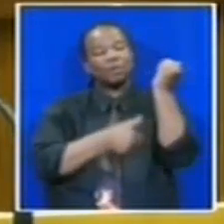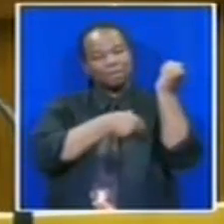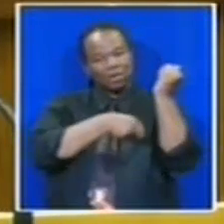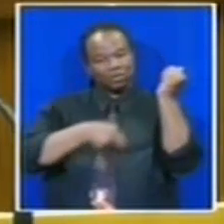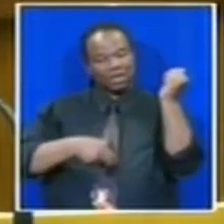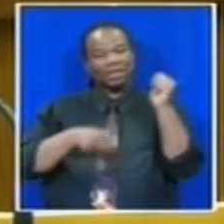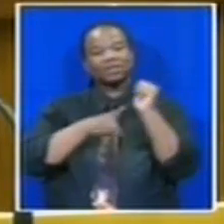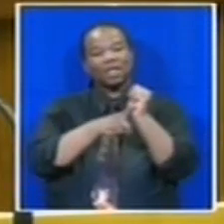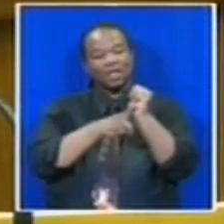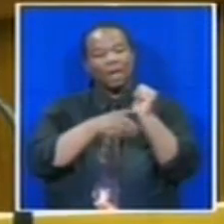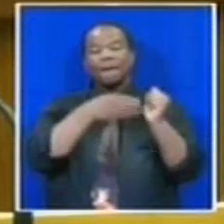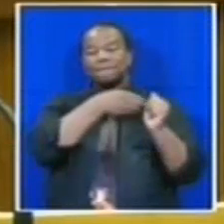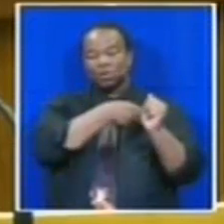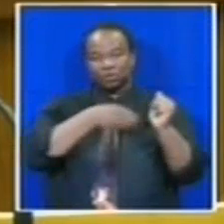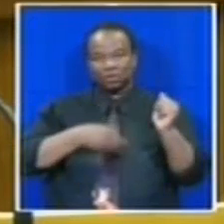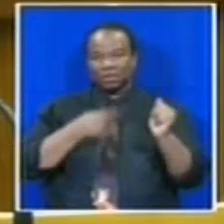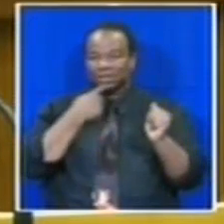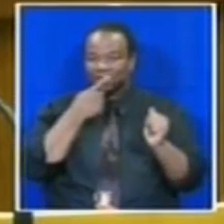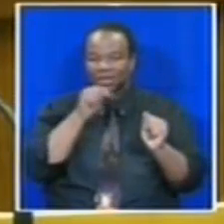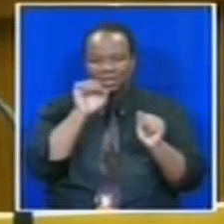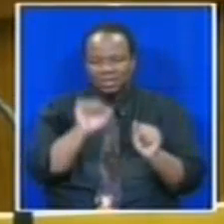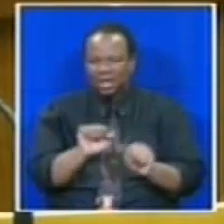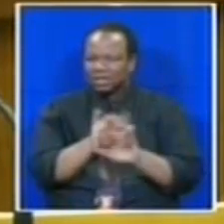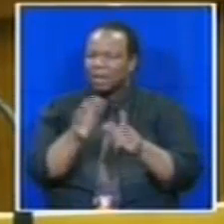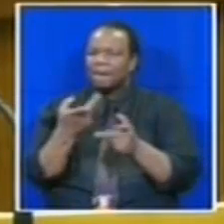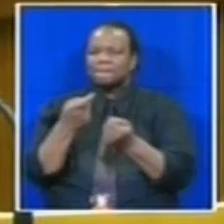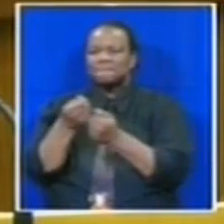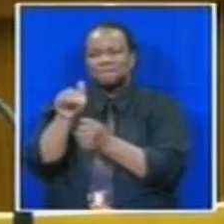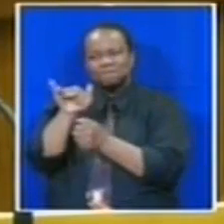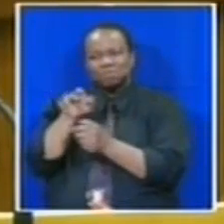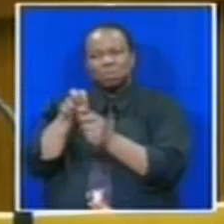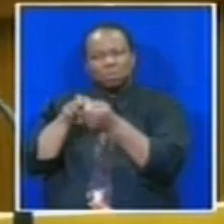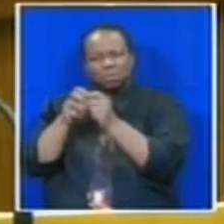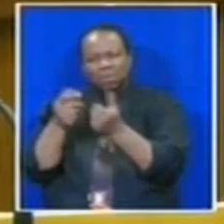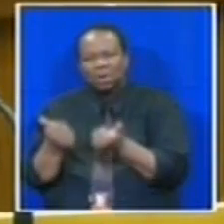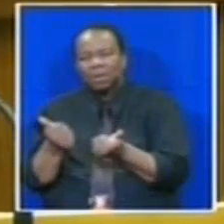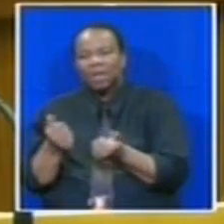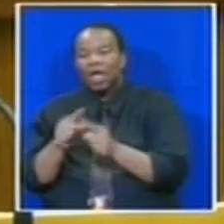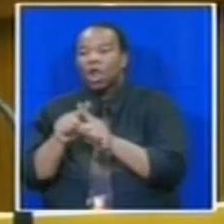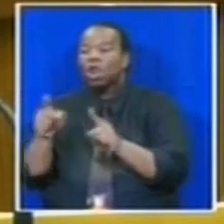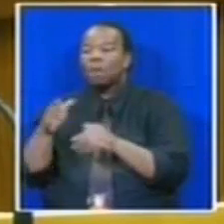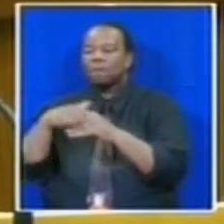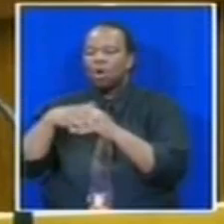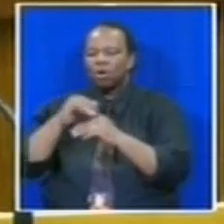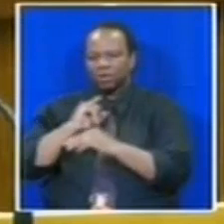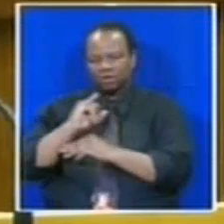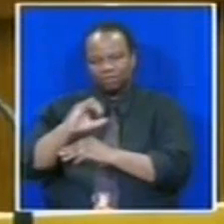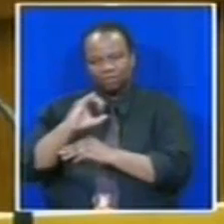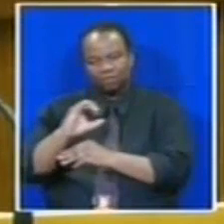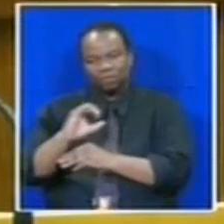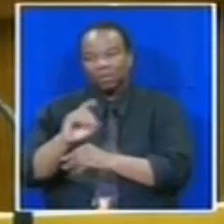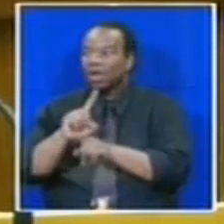similarly both about addressing financial vulnerabilities and about long-term investment and broadening participation in our